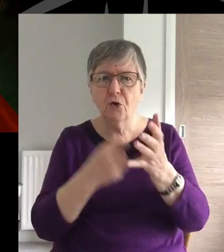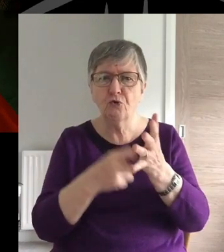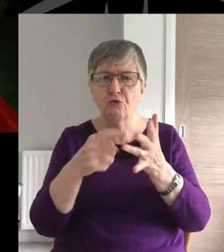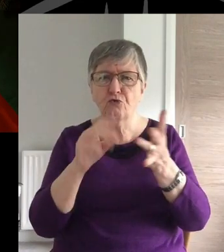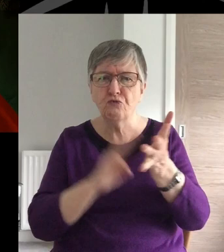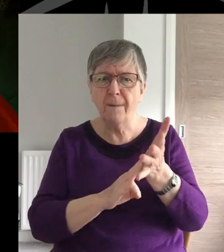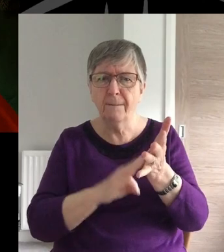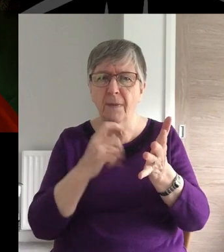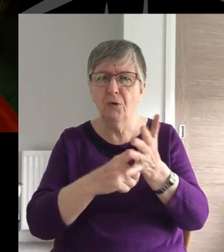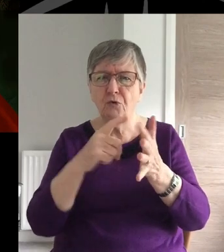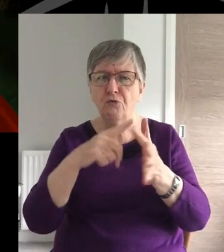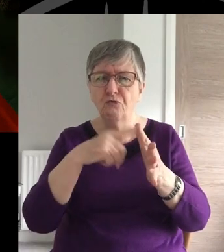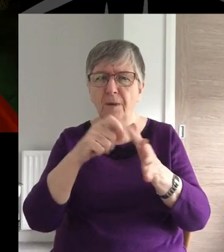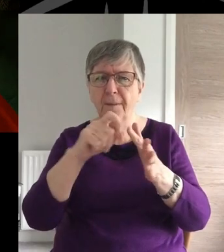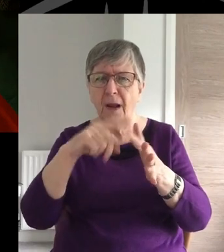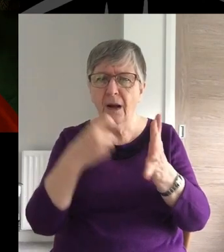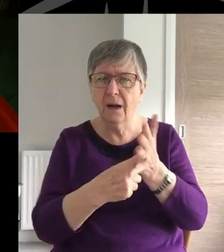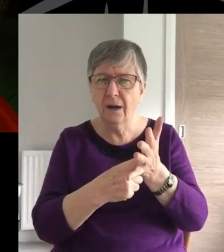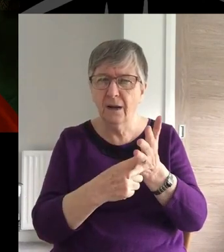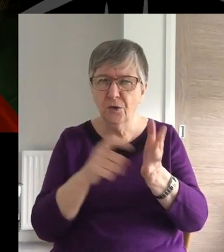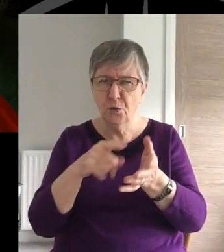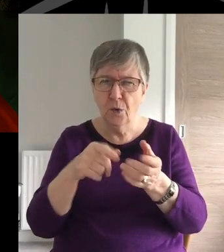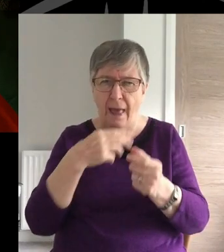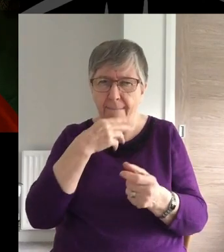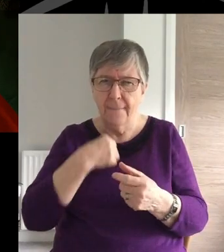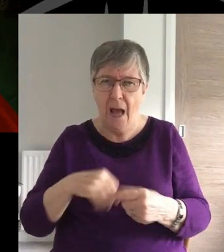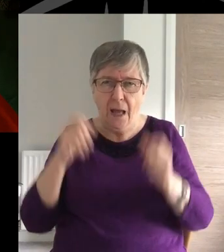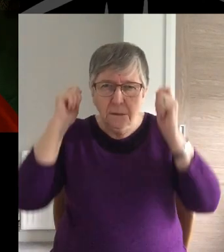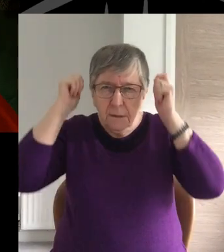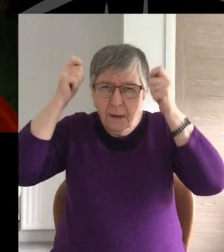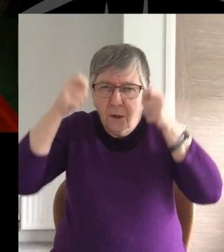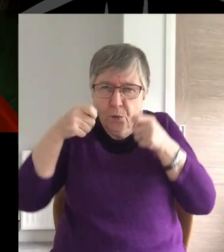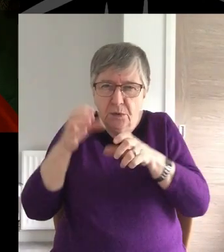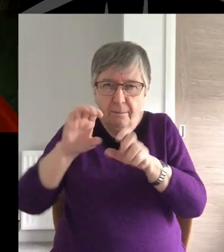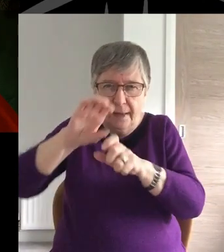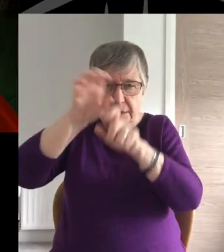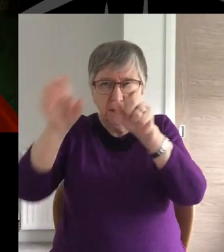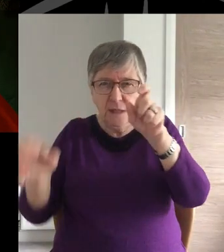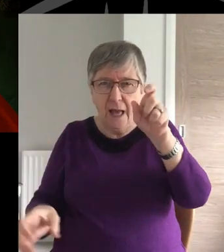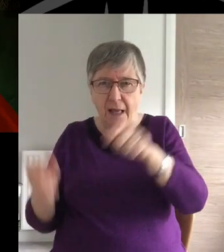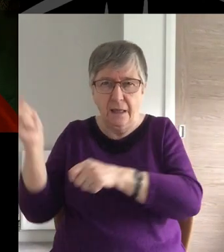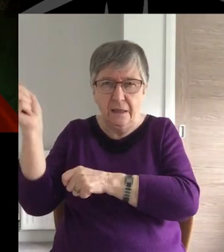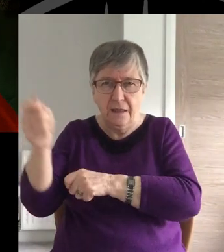I've been looking for the Grim Reaper, and he doesn't seem to be there.